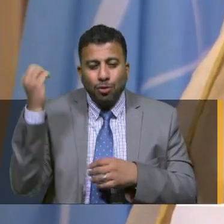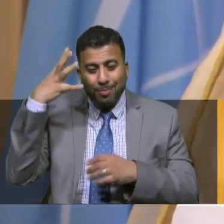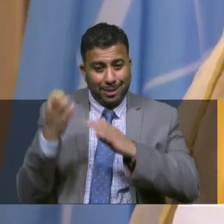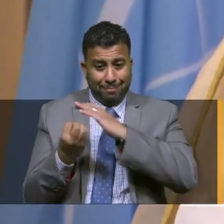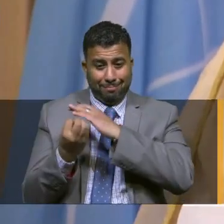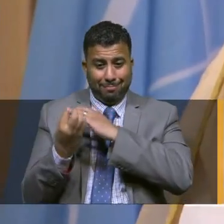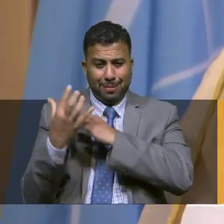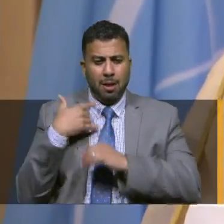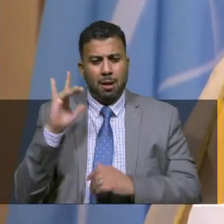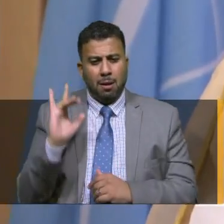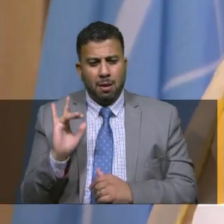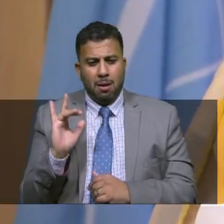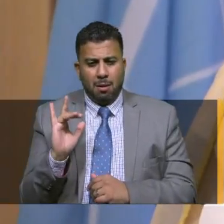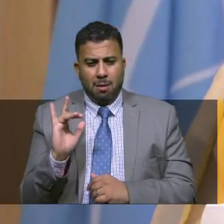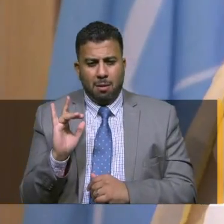saw